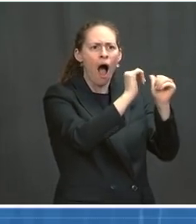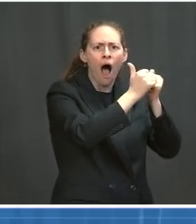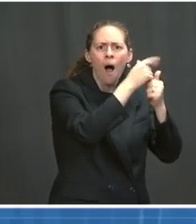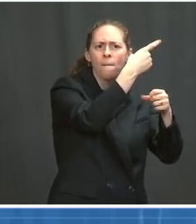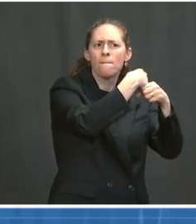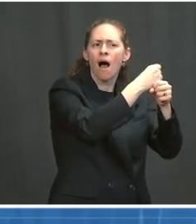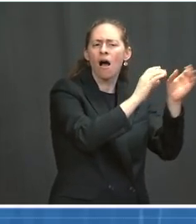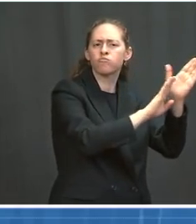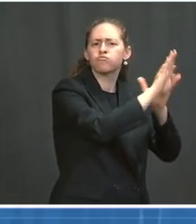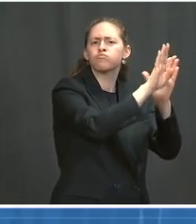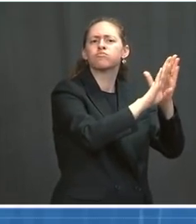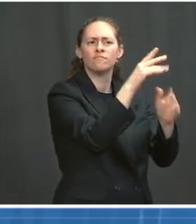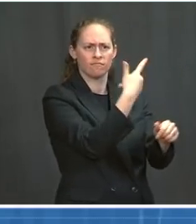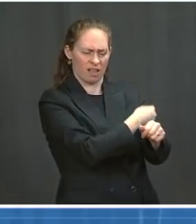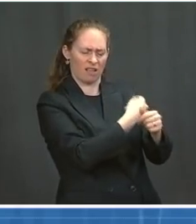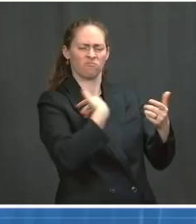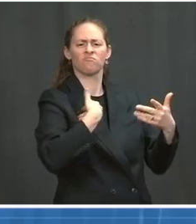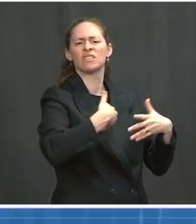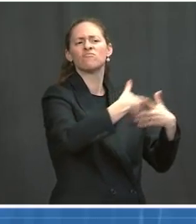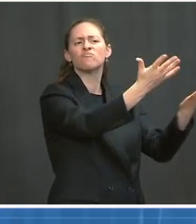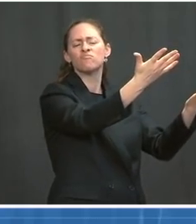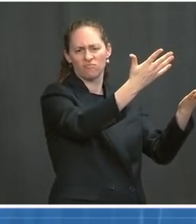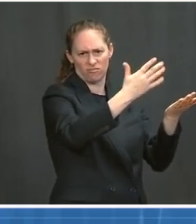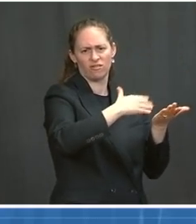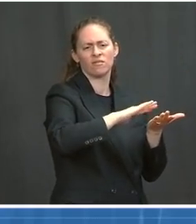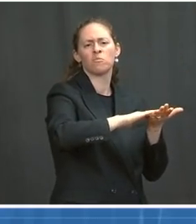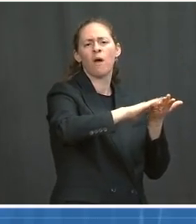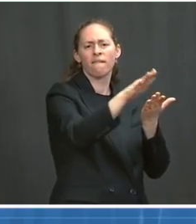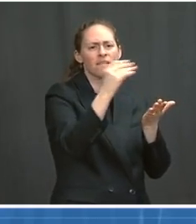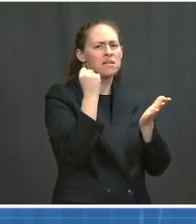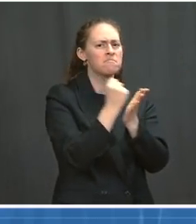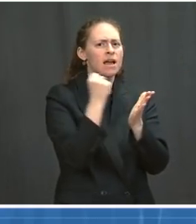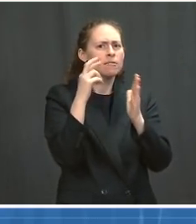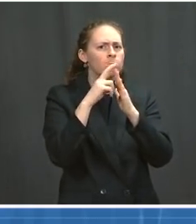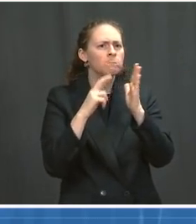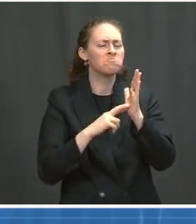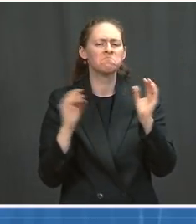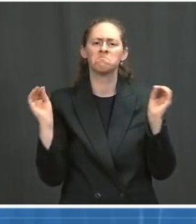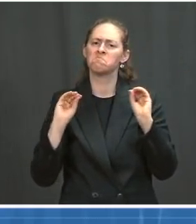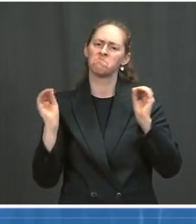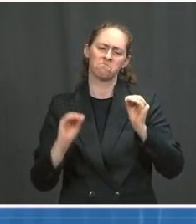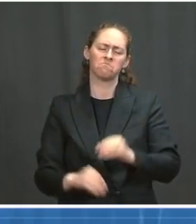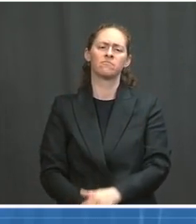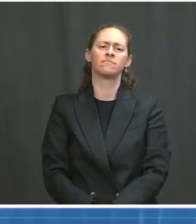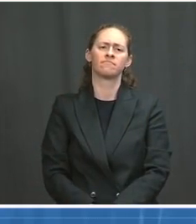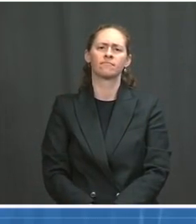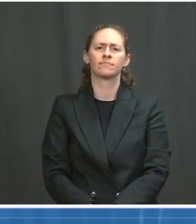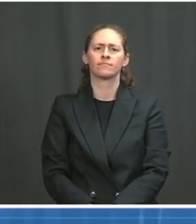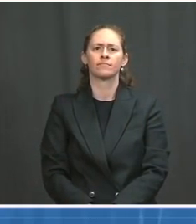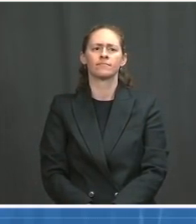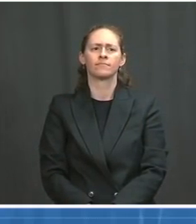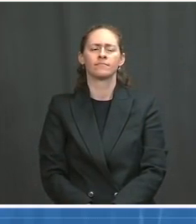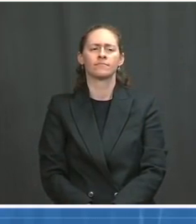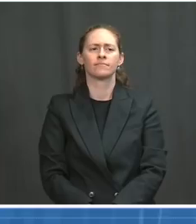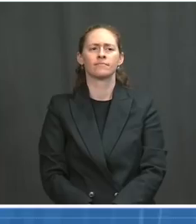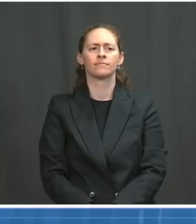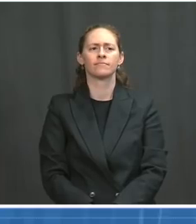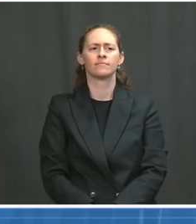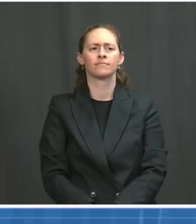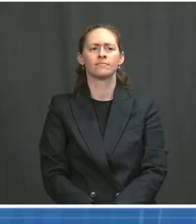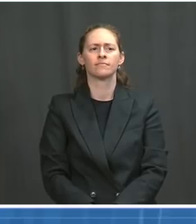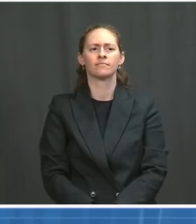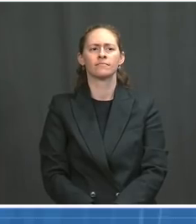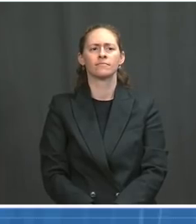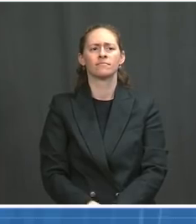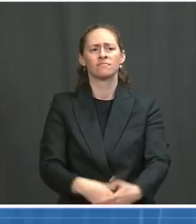Second, driven by the aggressive actions we've taken together to accelerate vaccine manufacturing and production lines in the U.S.,